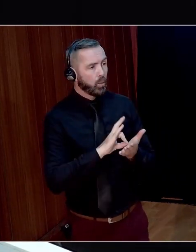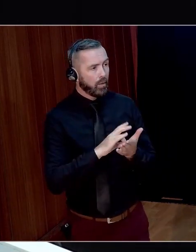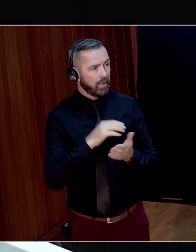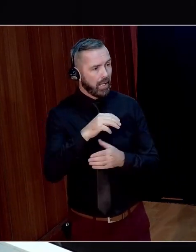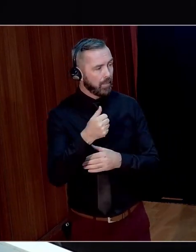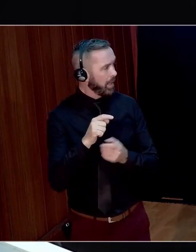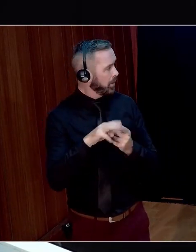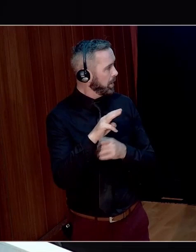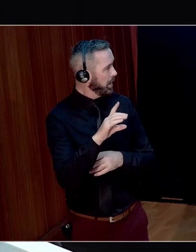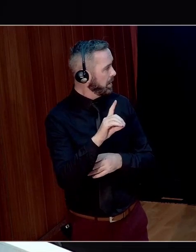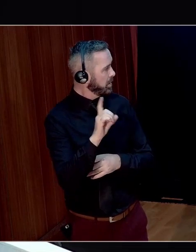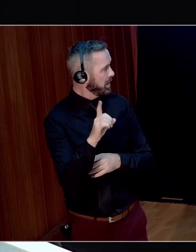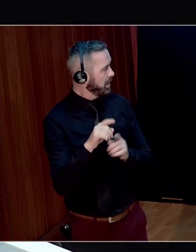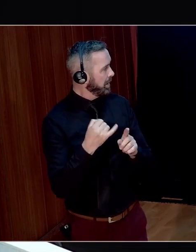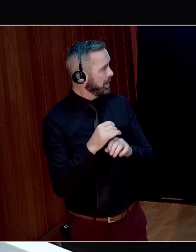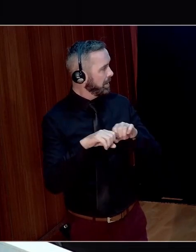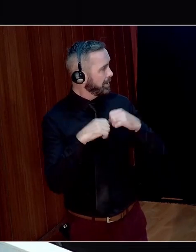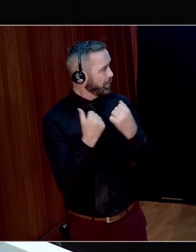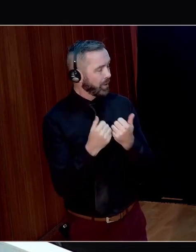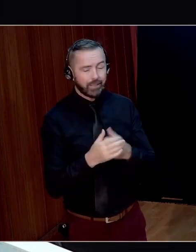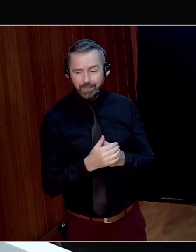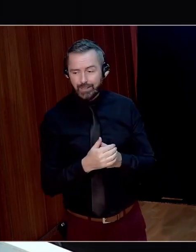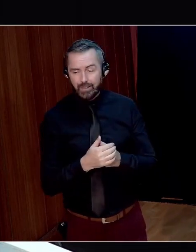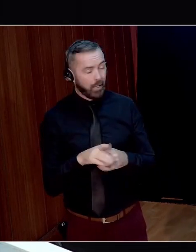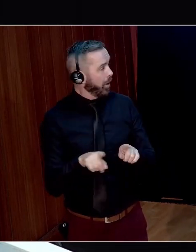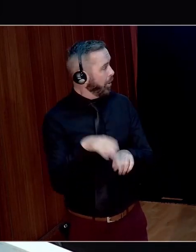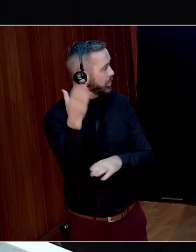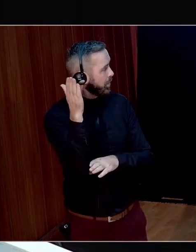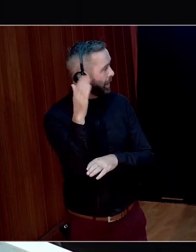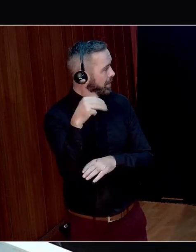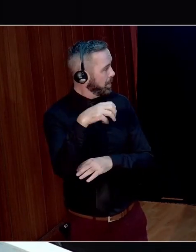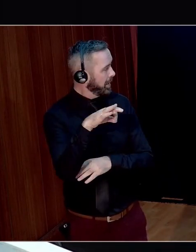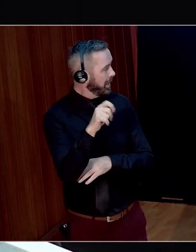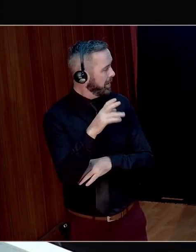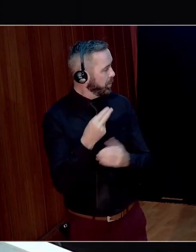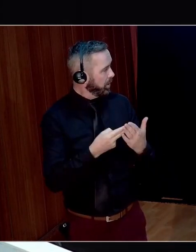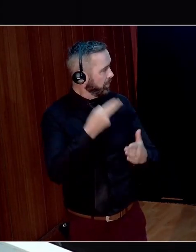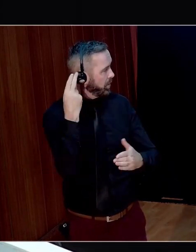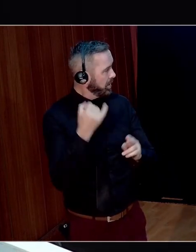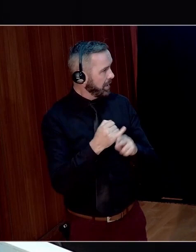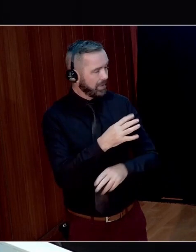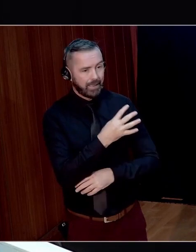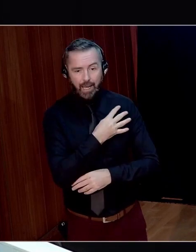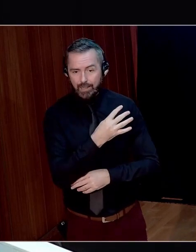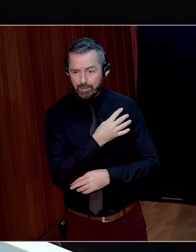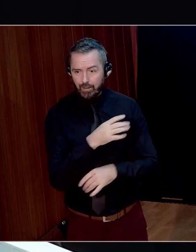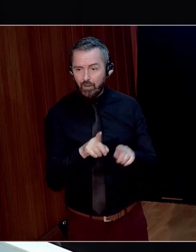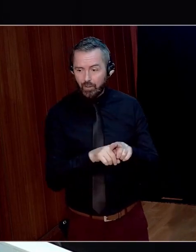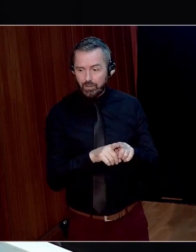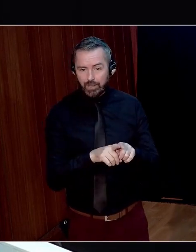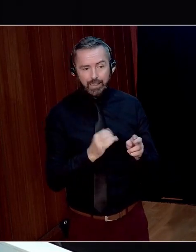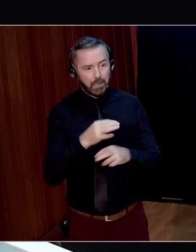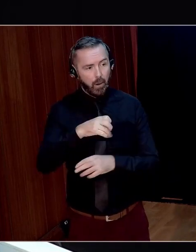and PhD in sociology. And he's also a lecturer in McGill University in Canada and